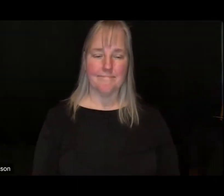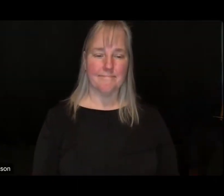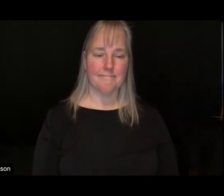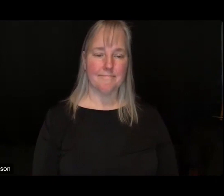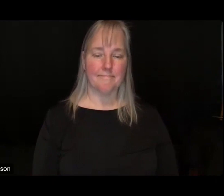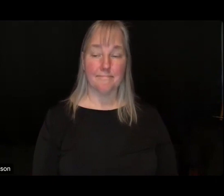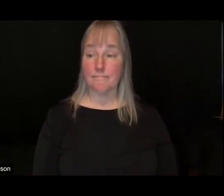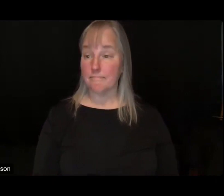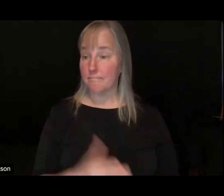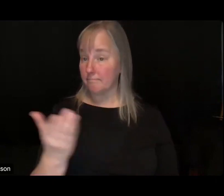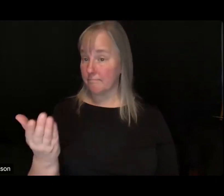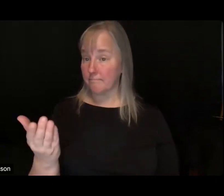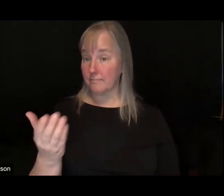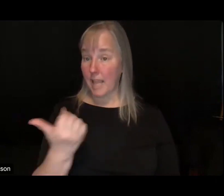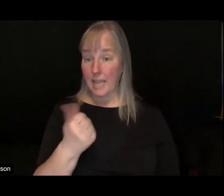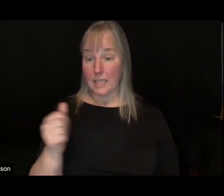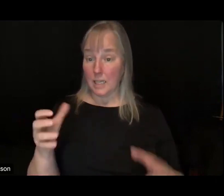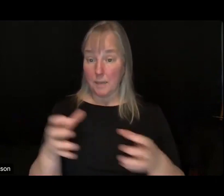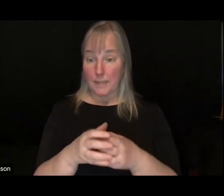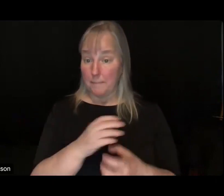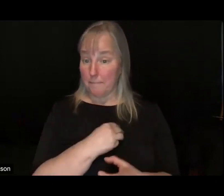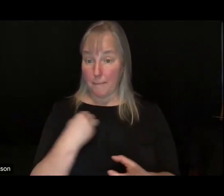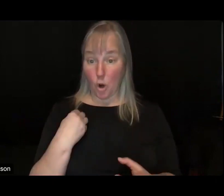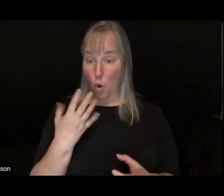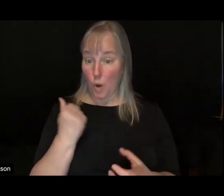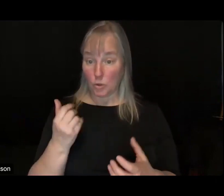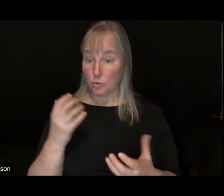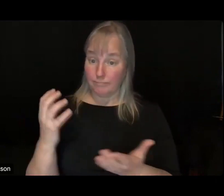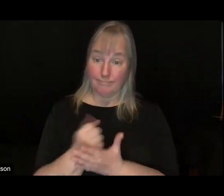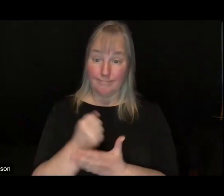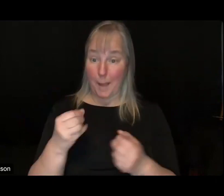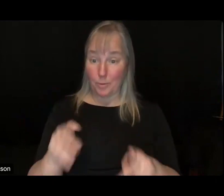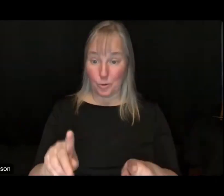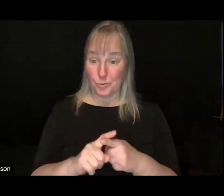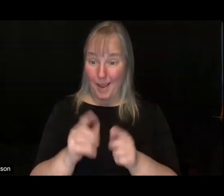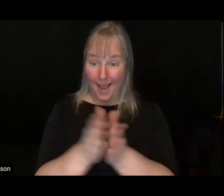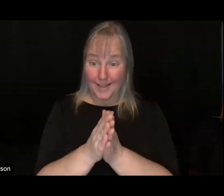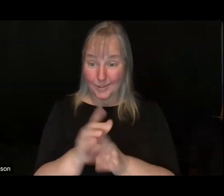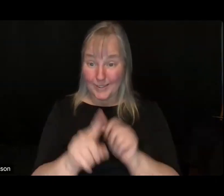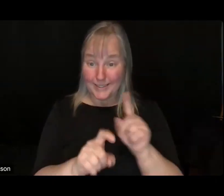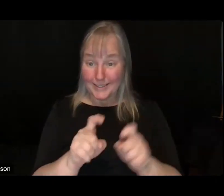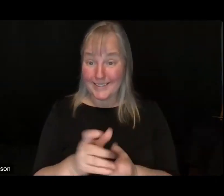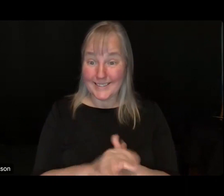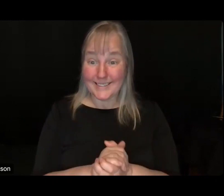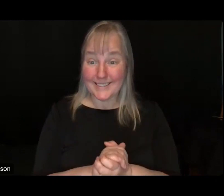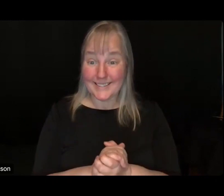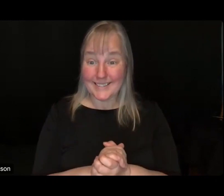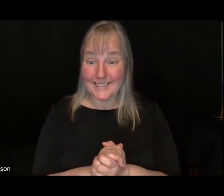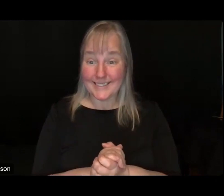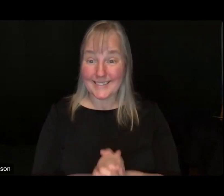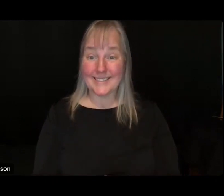So any committee members want to take the opportunity to ask more questions?